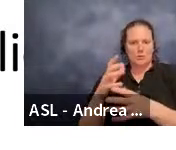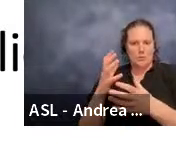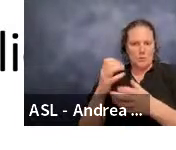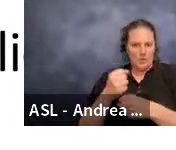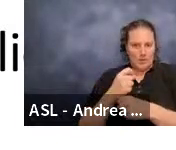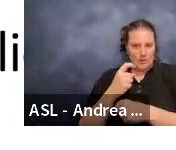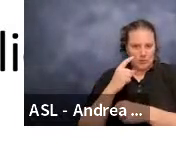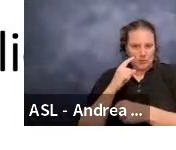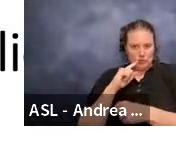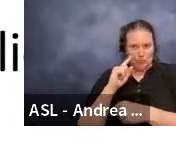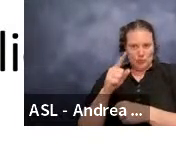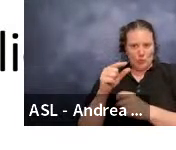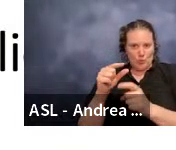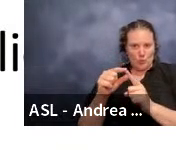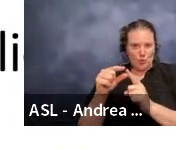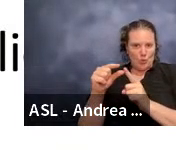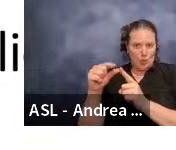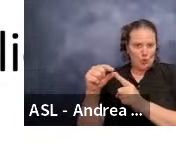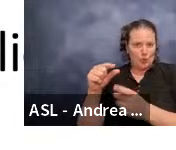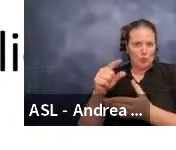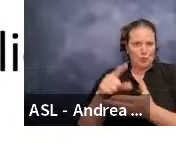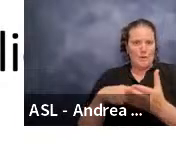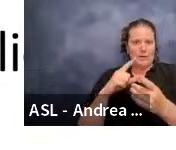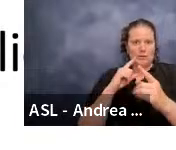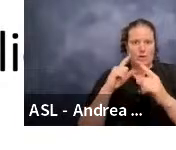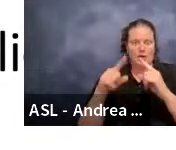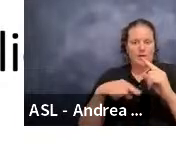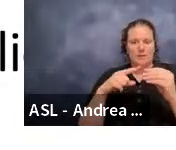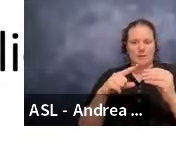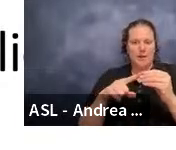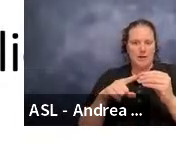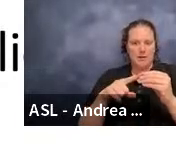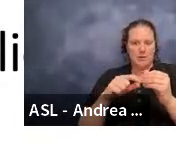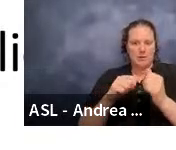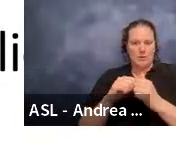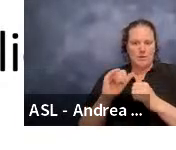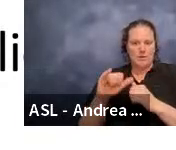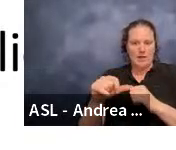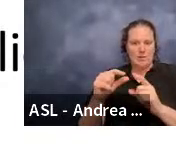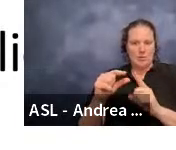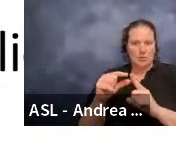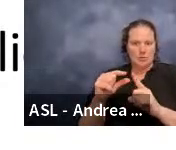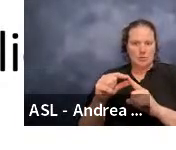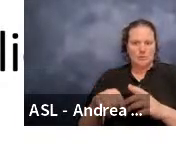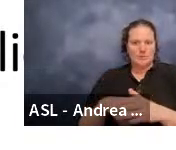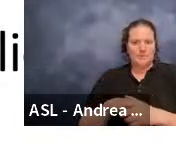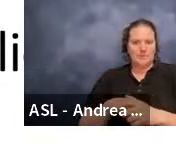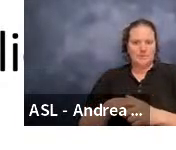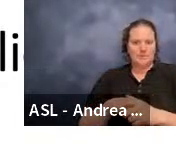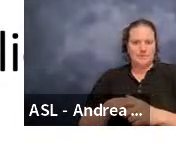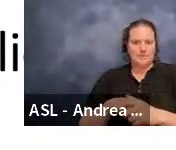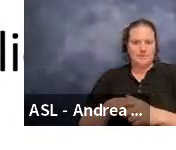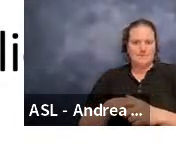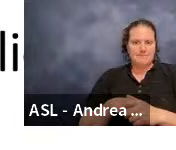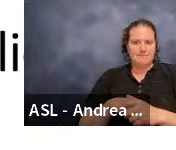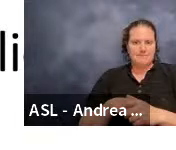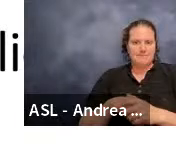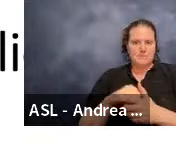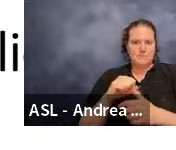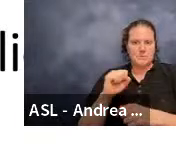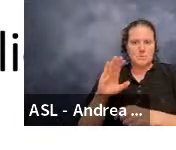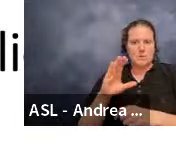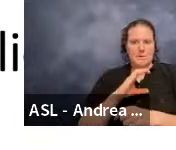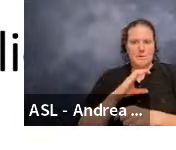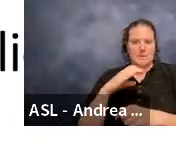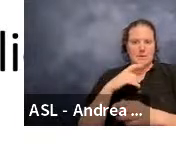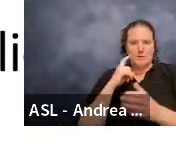that they were putting words to what they were speaking to in terms of these terms. The subcommittee recognizes that there